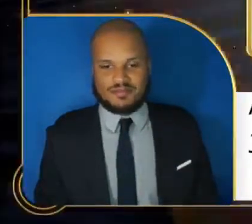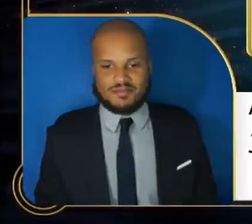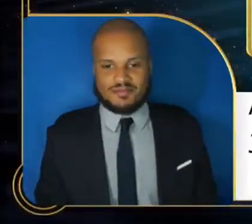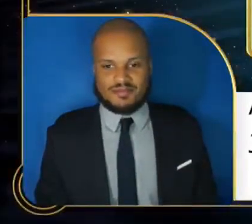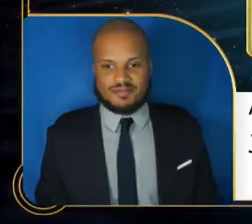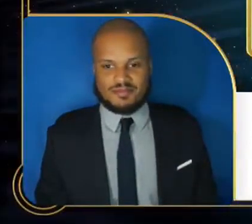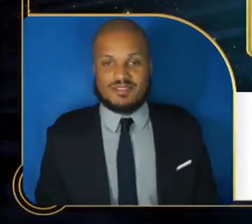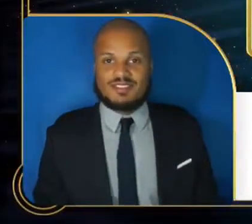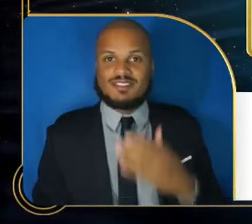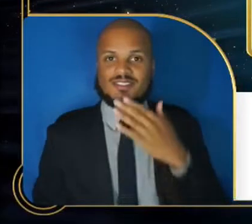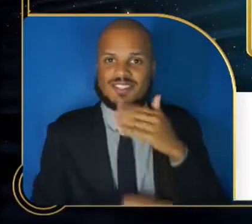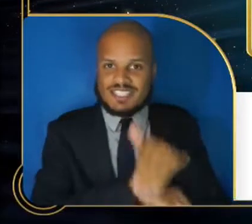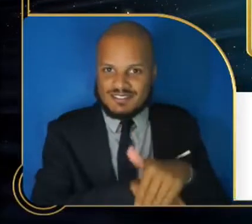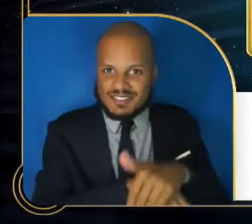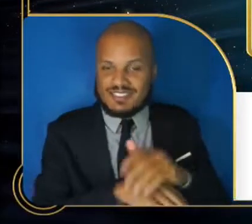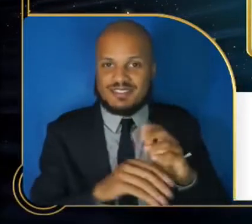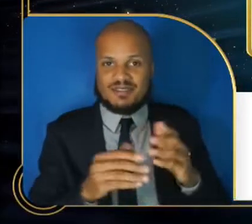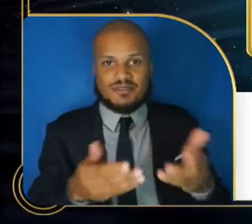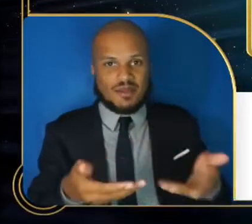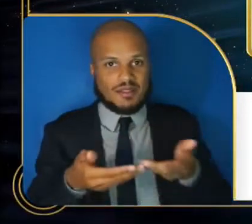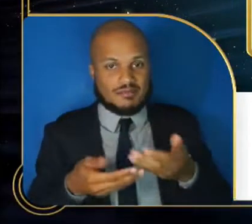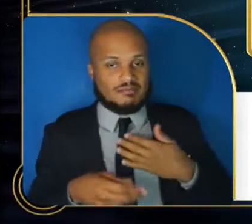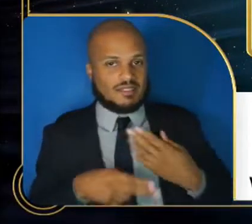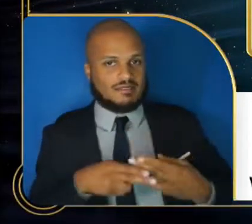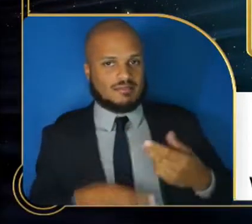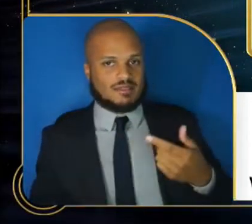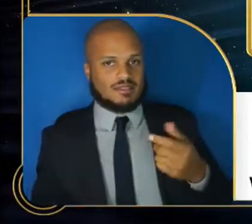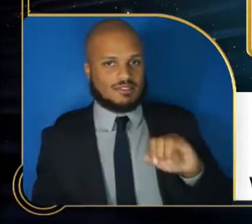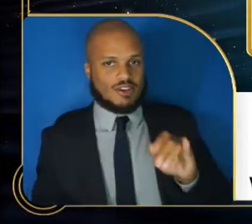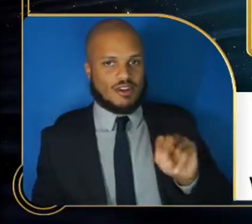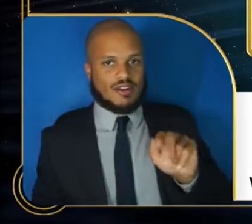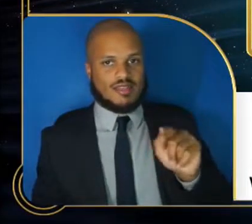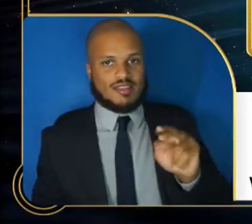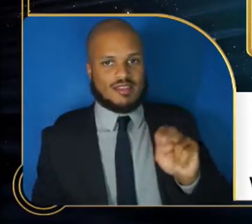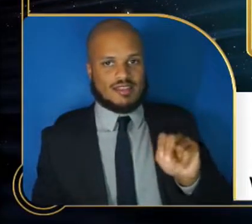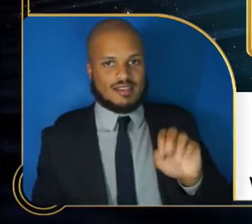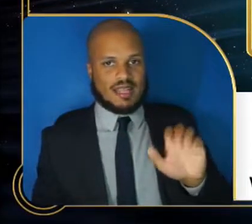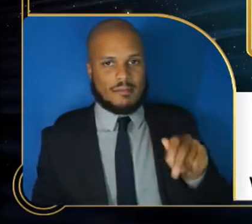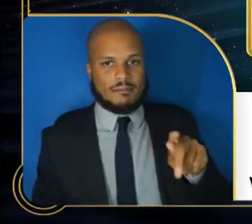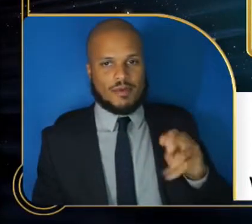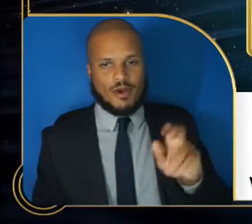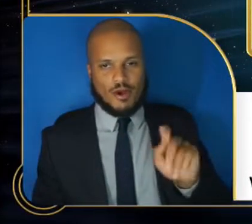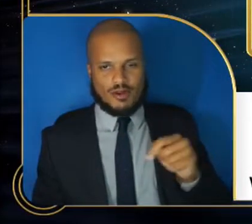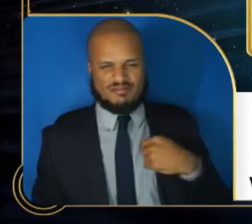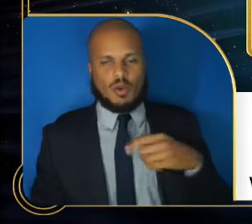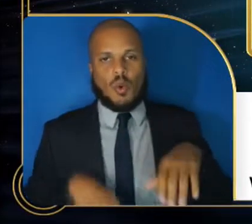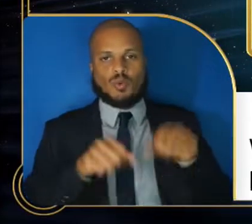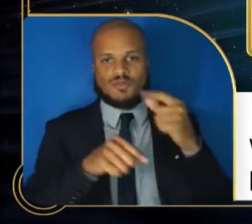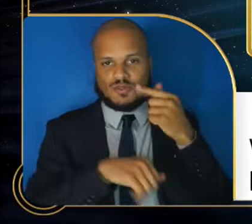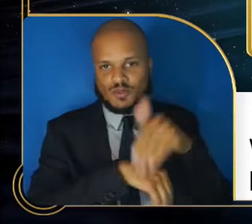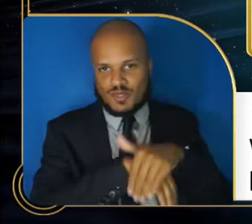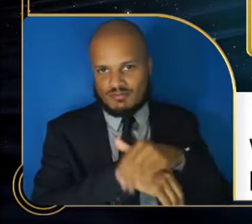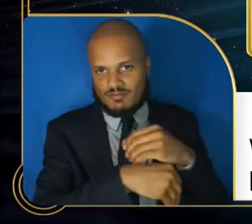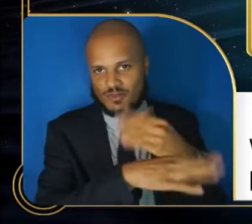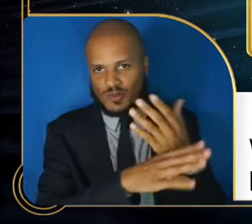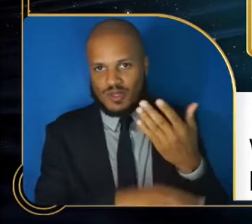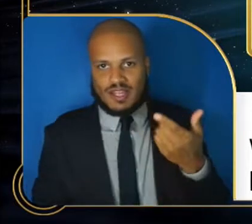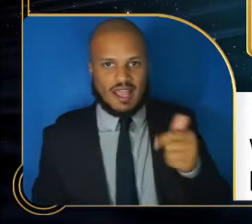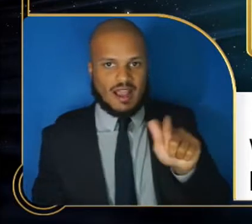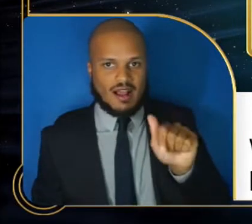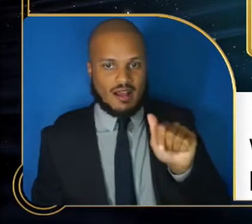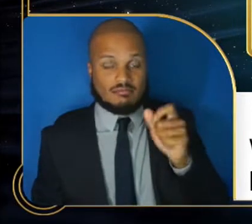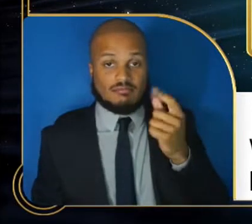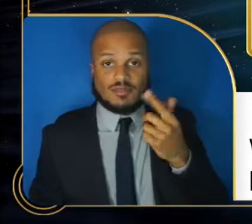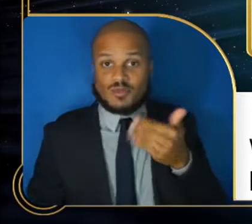Good evening and welcome. My name is Jonathan Capehart and I'll be your host for this year's virtual gala. Tonight,